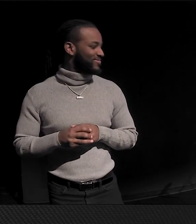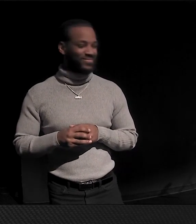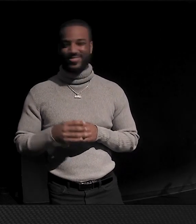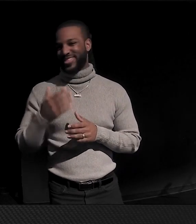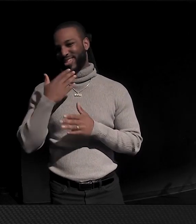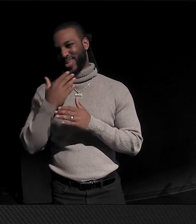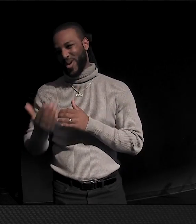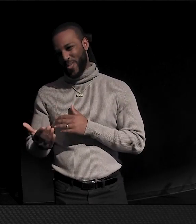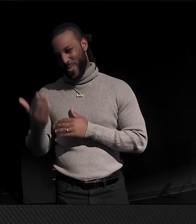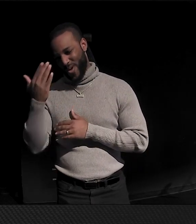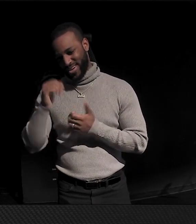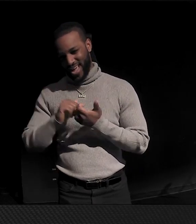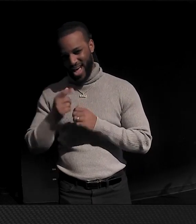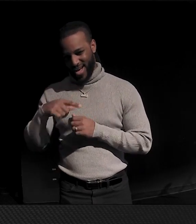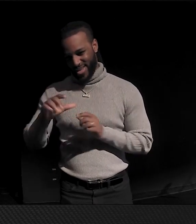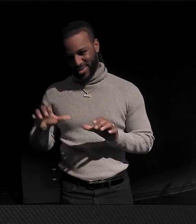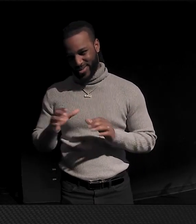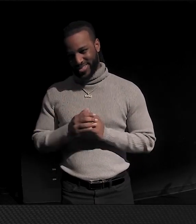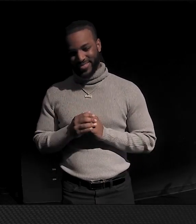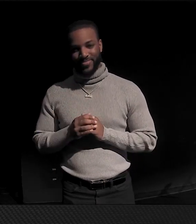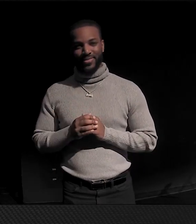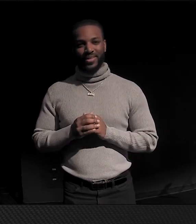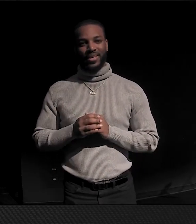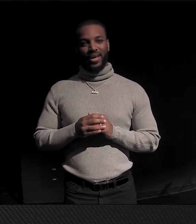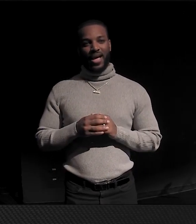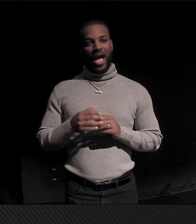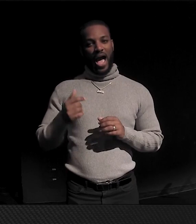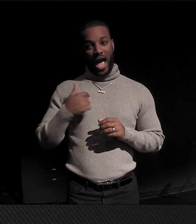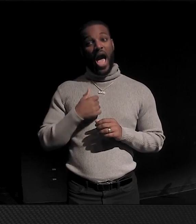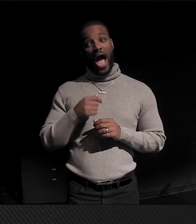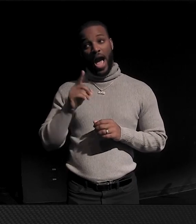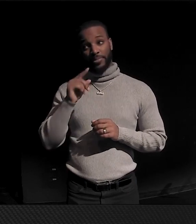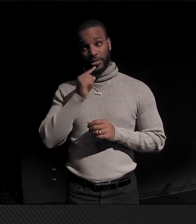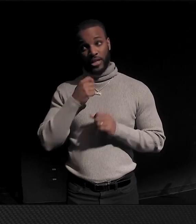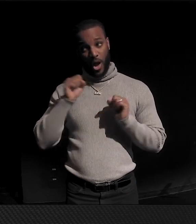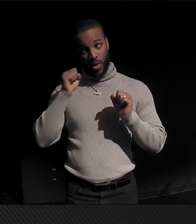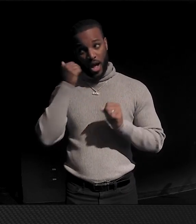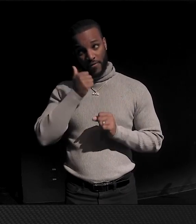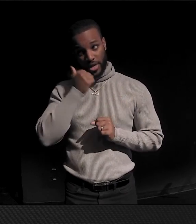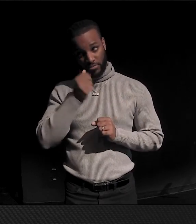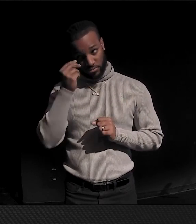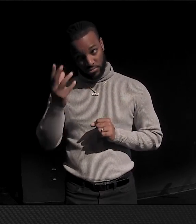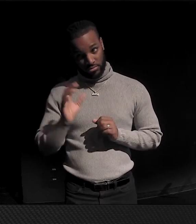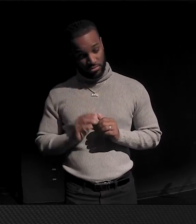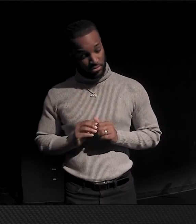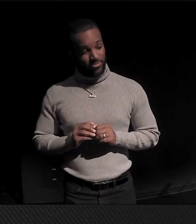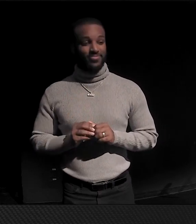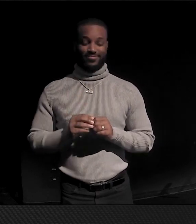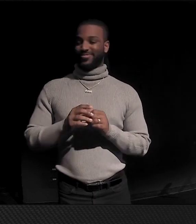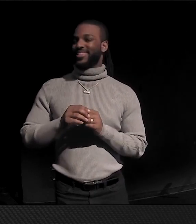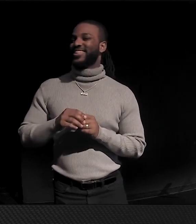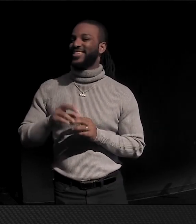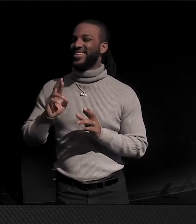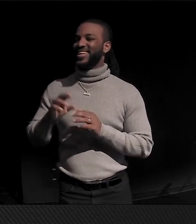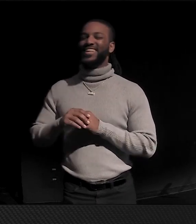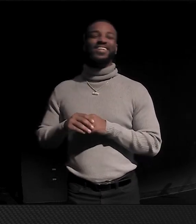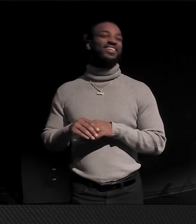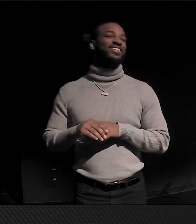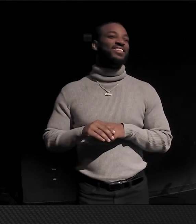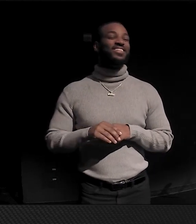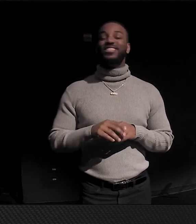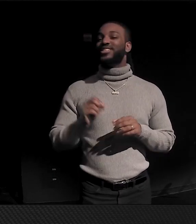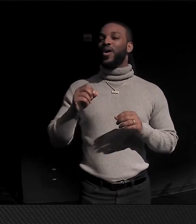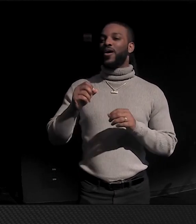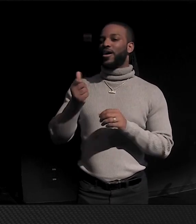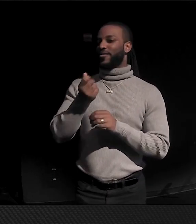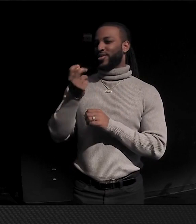Good morning. How y'all doing? I do take Metamucil every day, so just thought to let you know that. It's a good regimen. It was